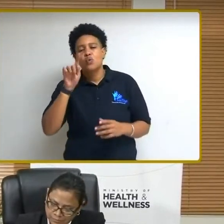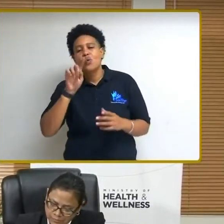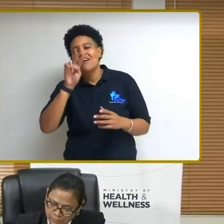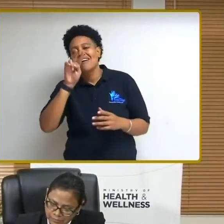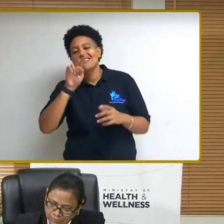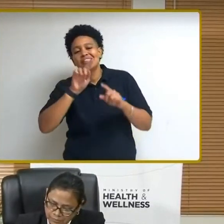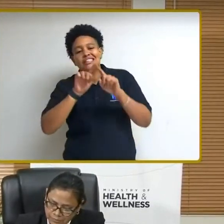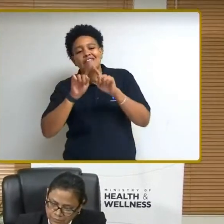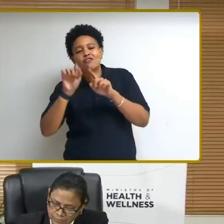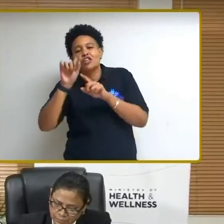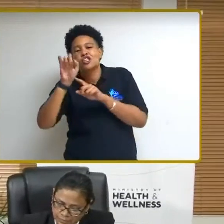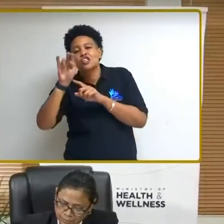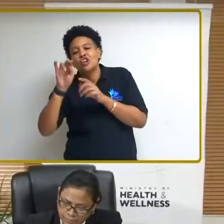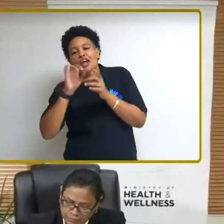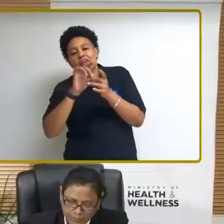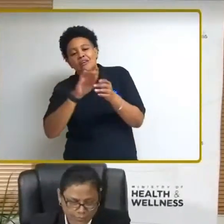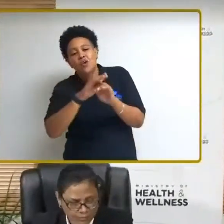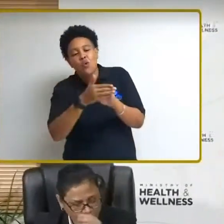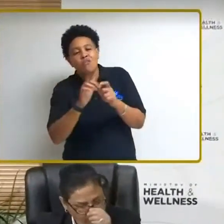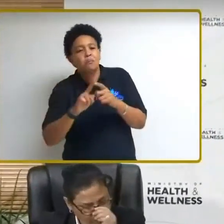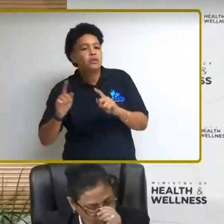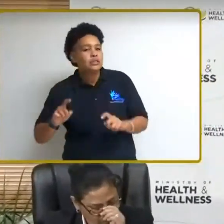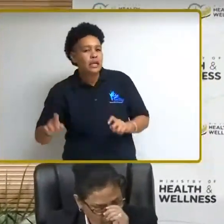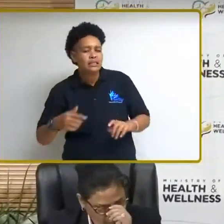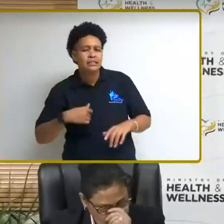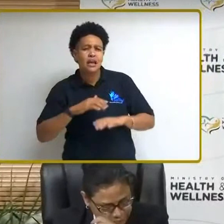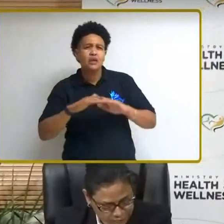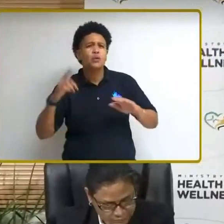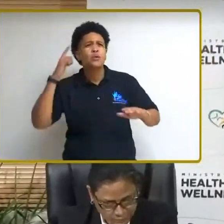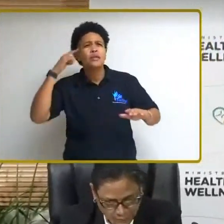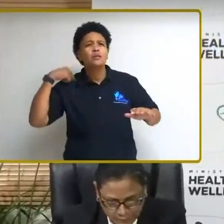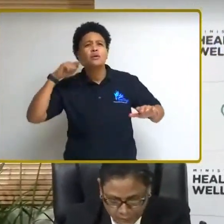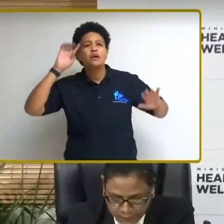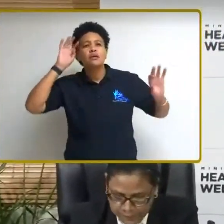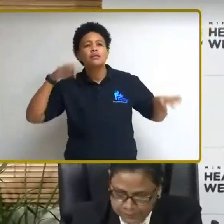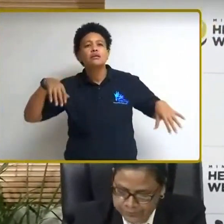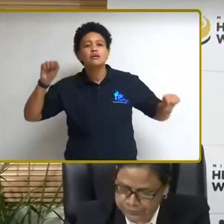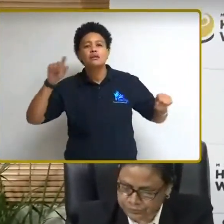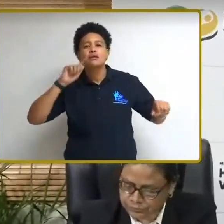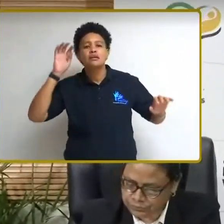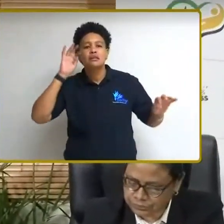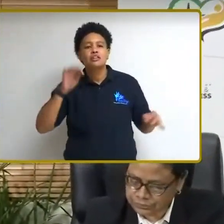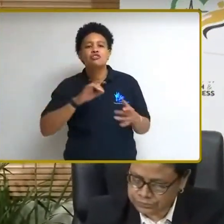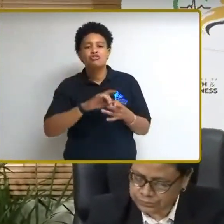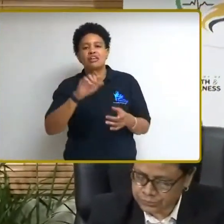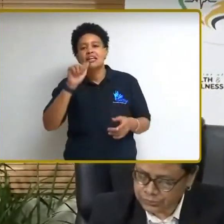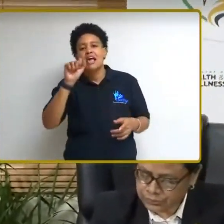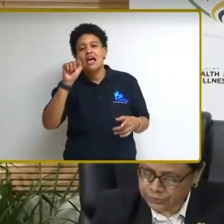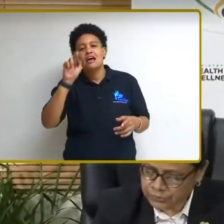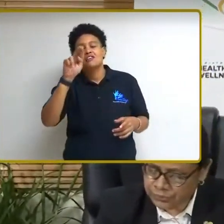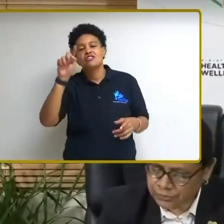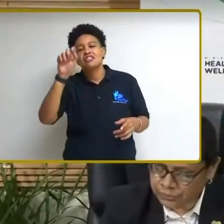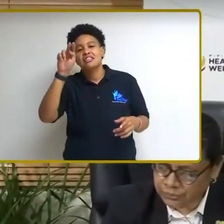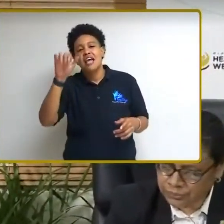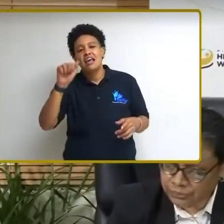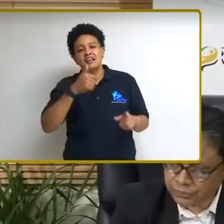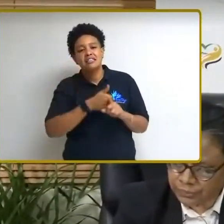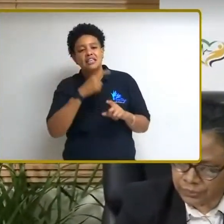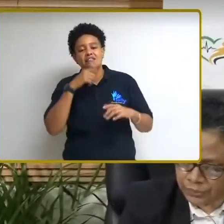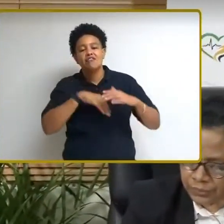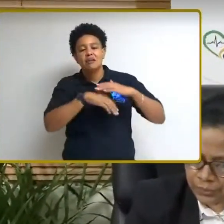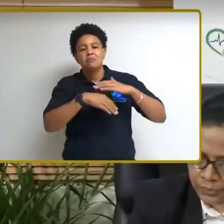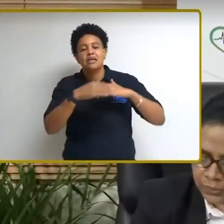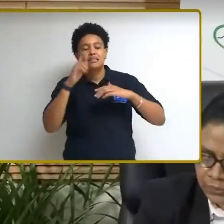testing. I don't think we can conclude that a decision around AstraZeneca is